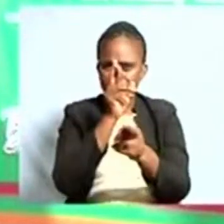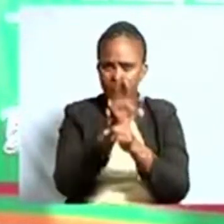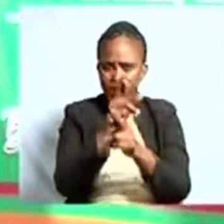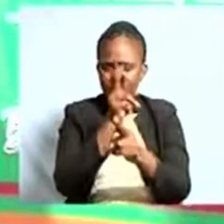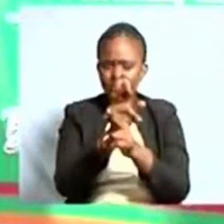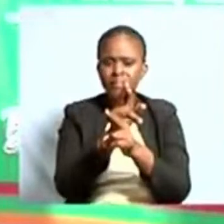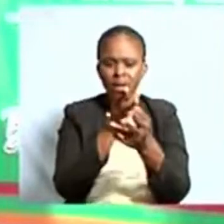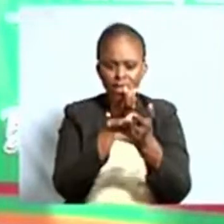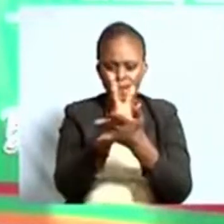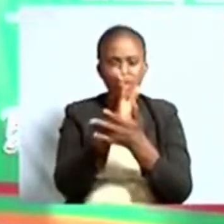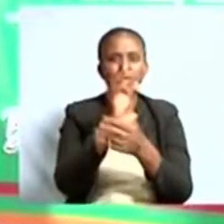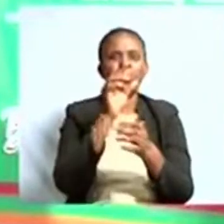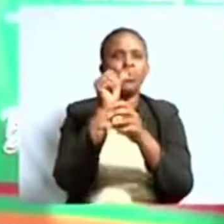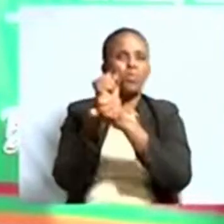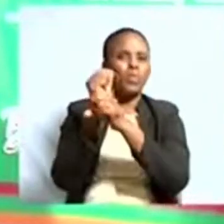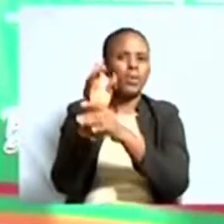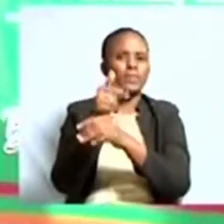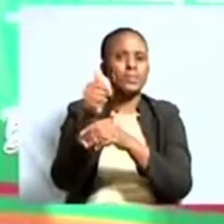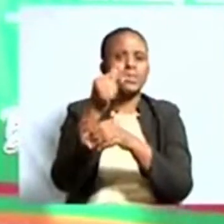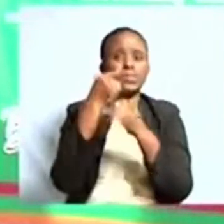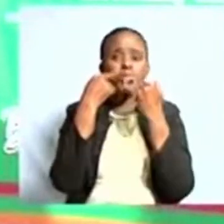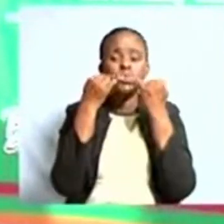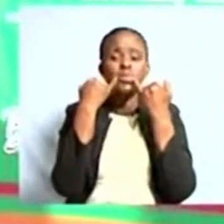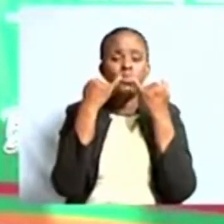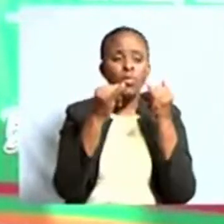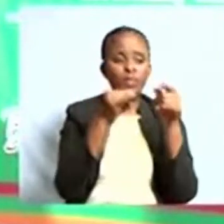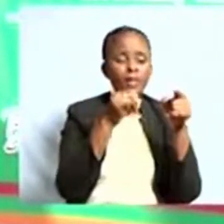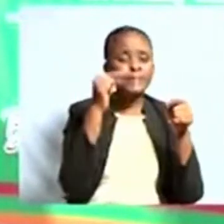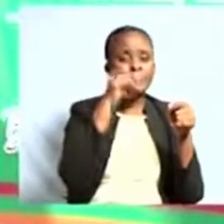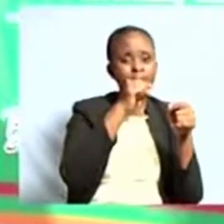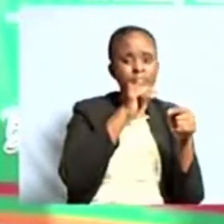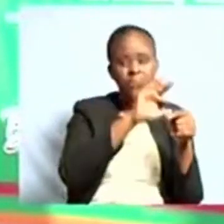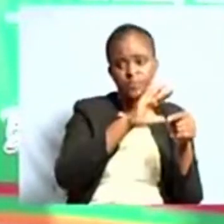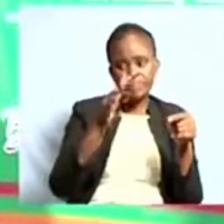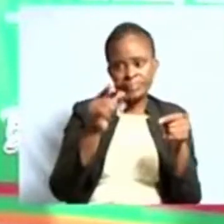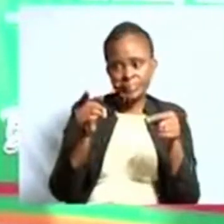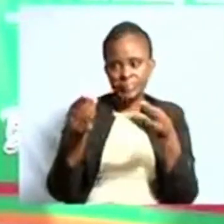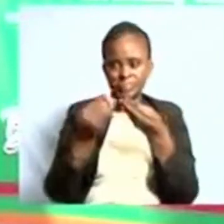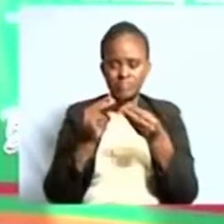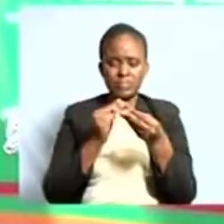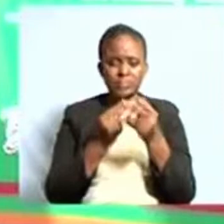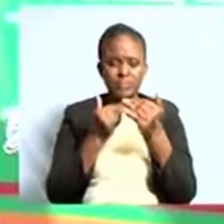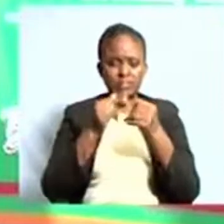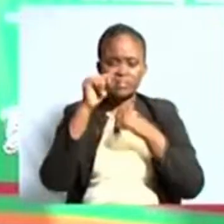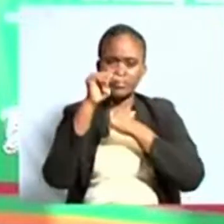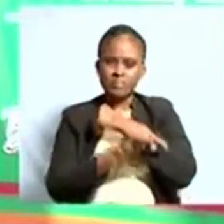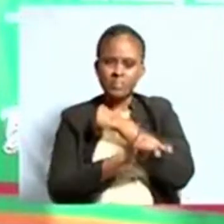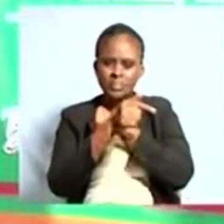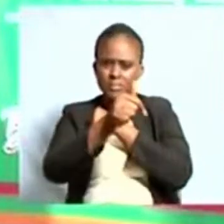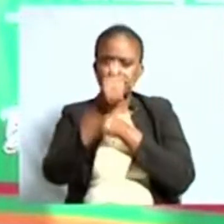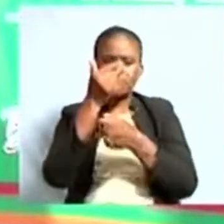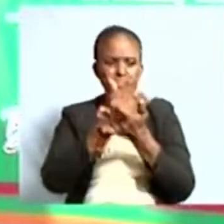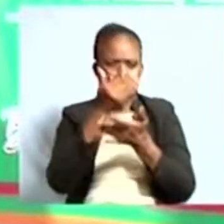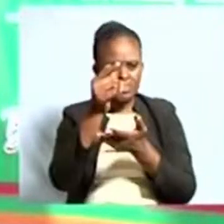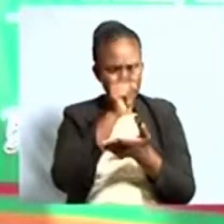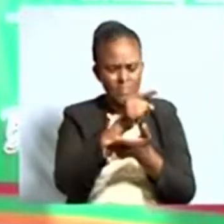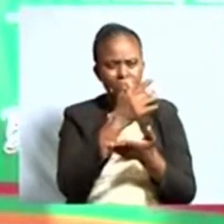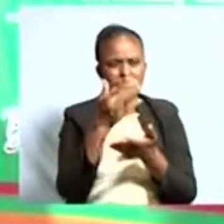is a counterfeit, we'll get back to you and give us the details of where you bought this